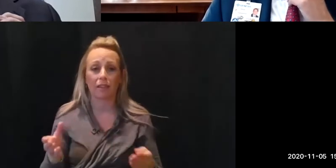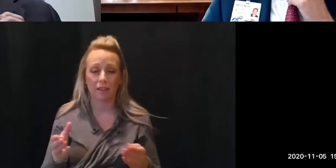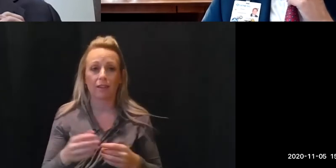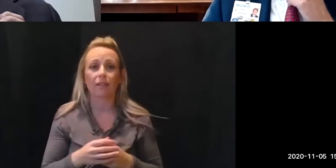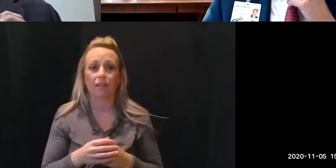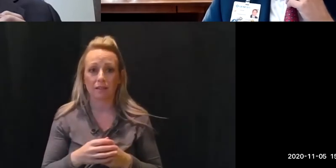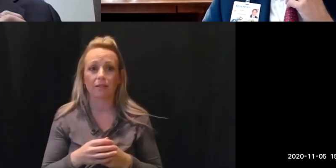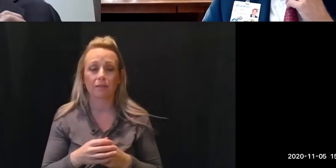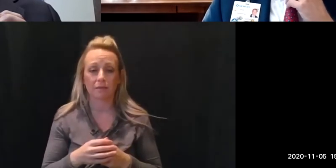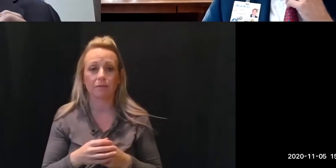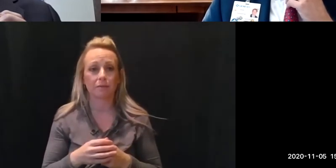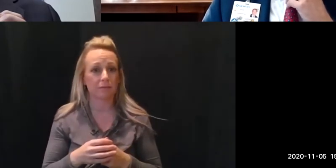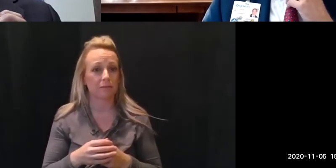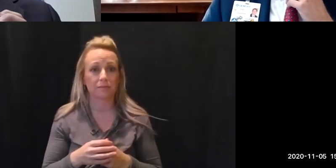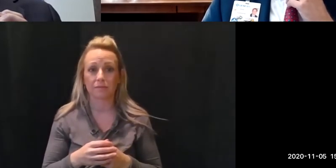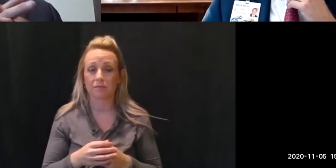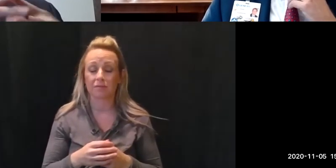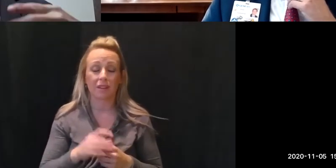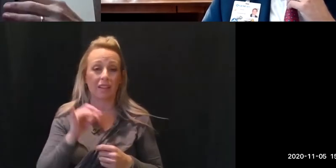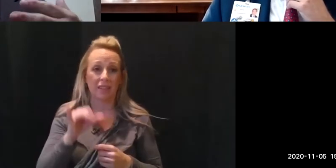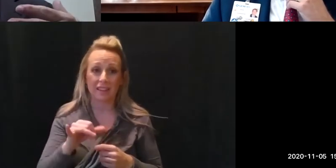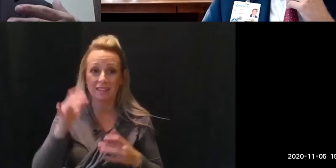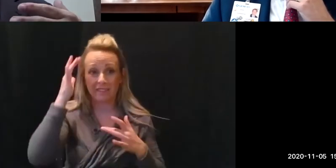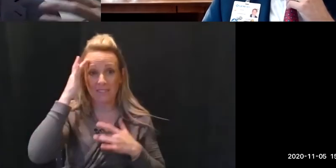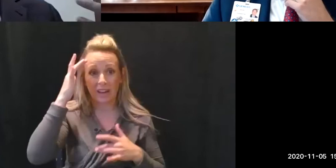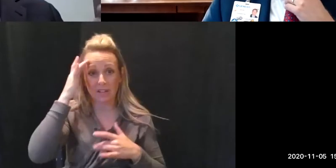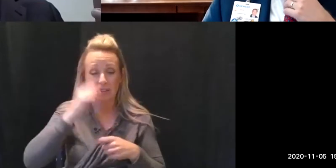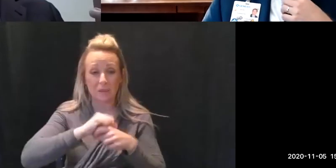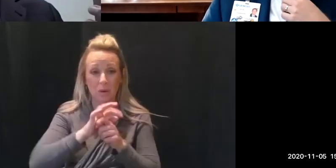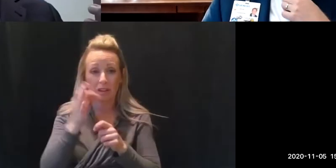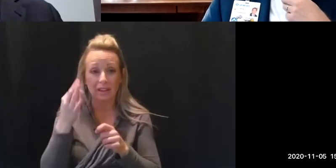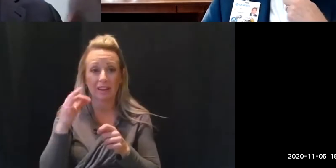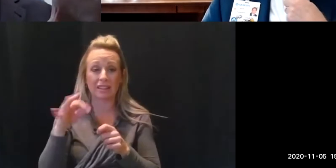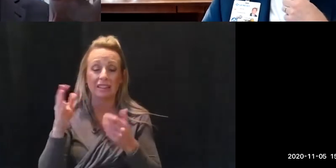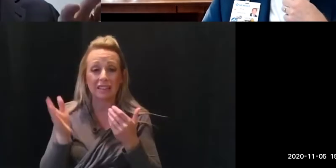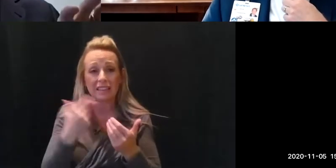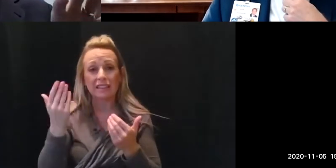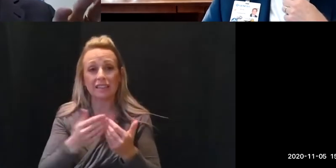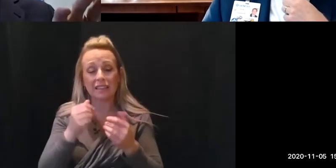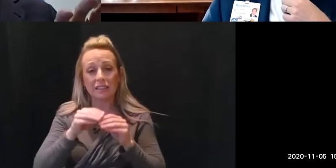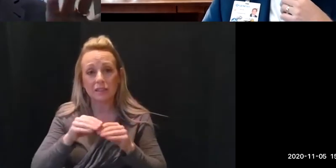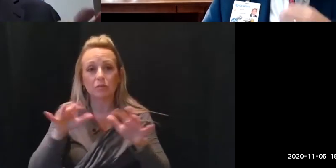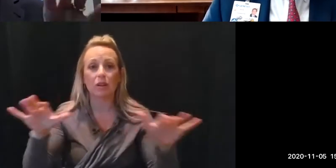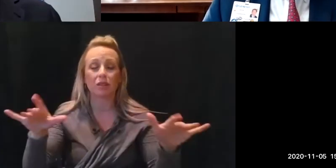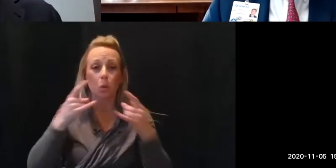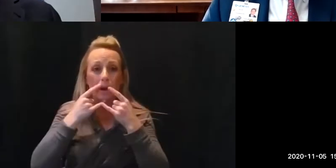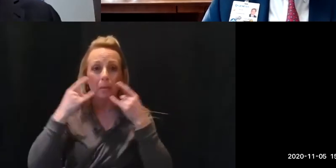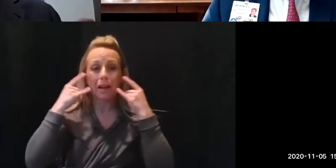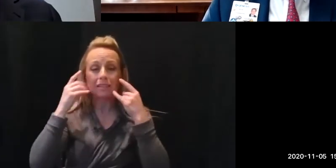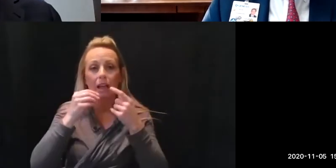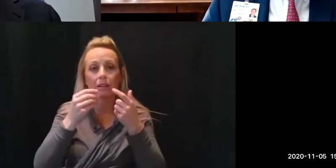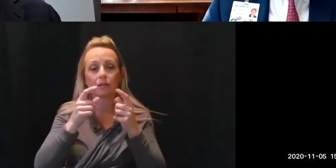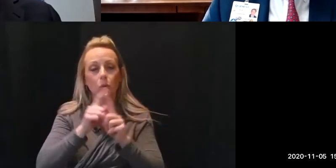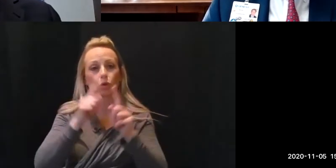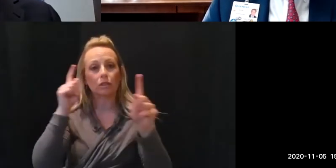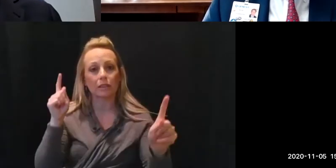This is a infectious virus. Wearing masks, social distancing helps prevent the spread. It doesn't cure it. People are going to